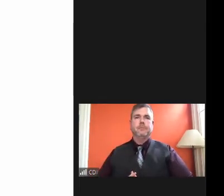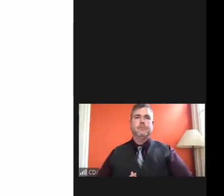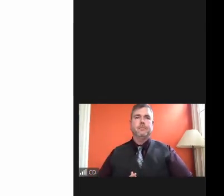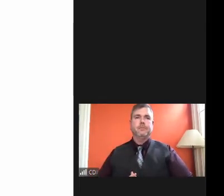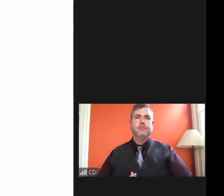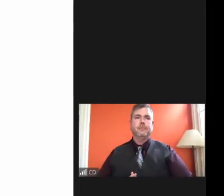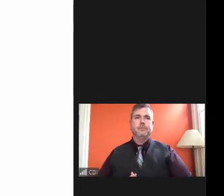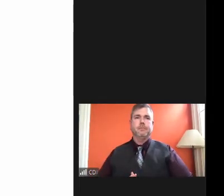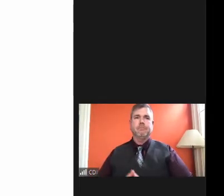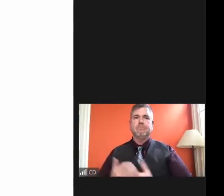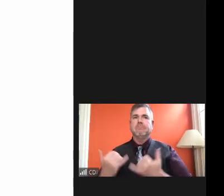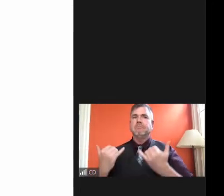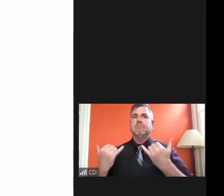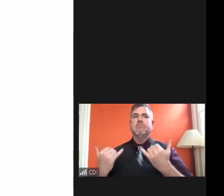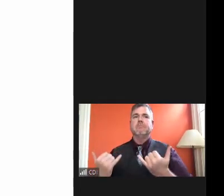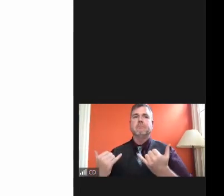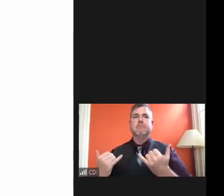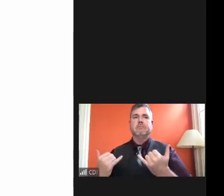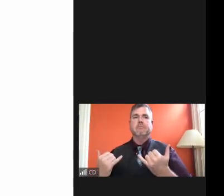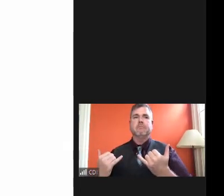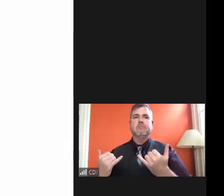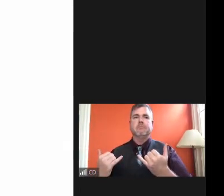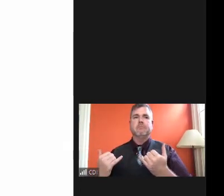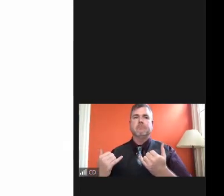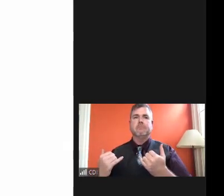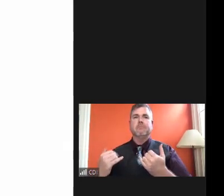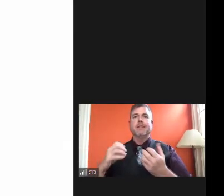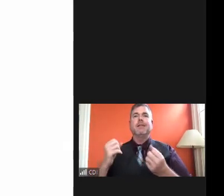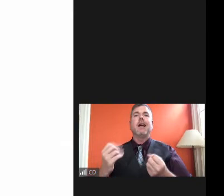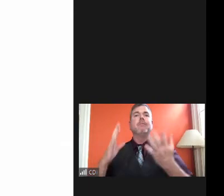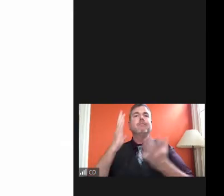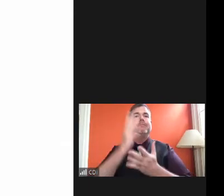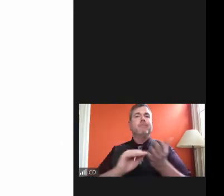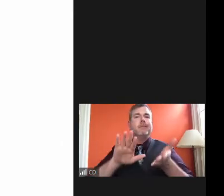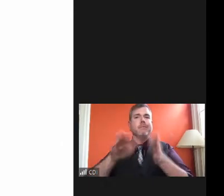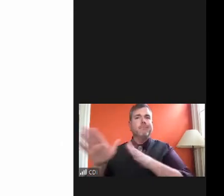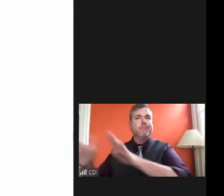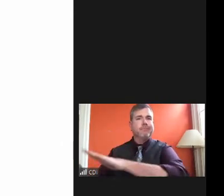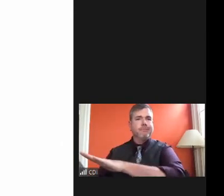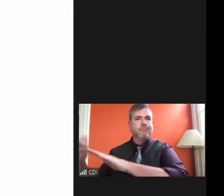In fact, it's been in the media of an outbreak in one of our skilled nursing facilities.